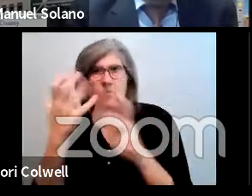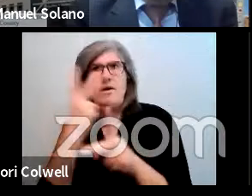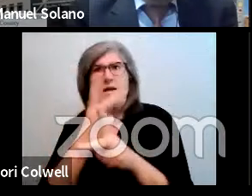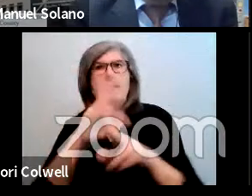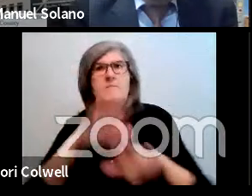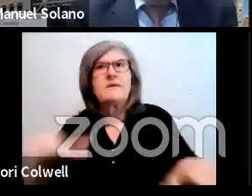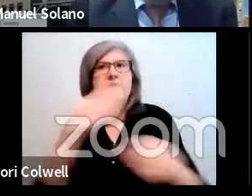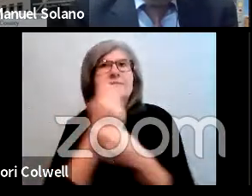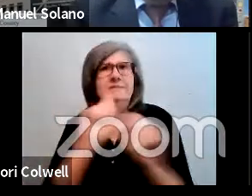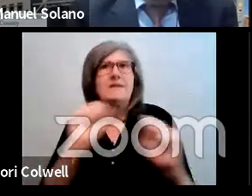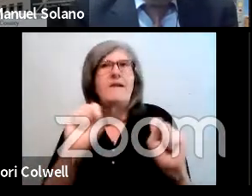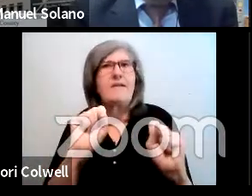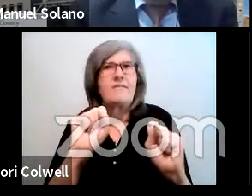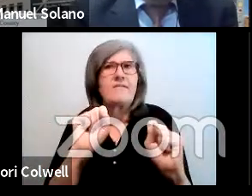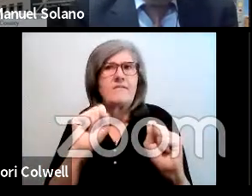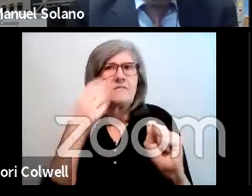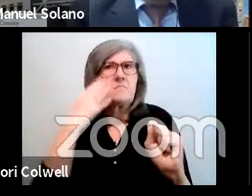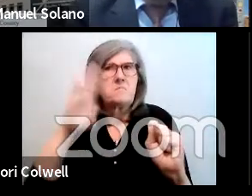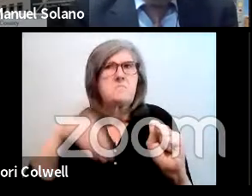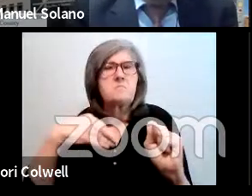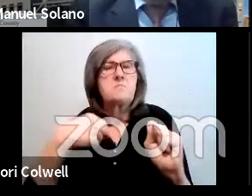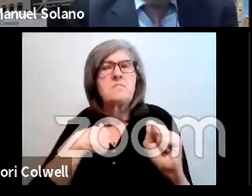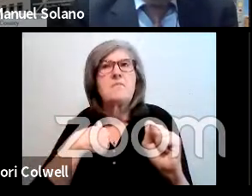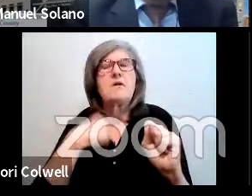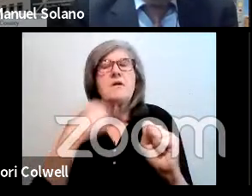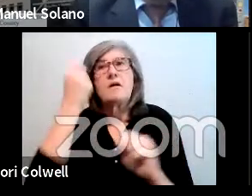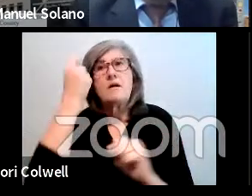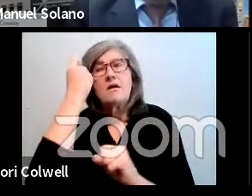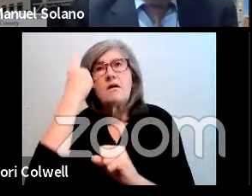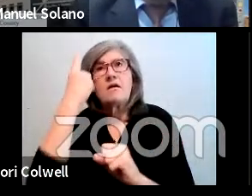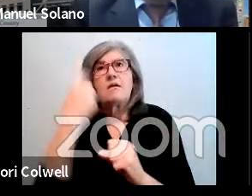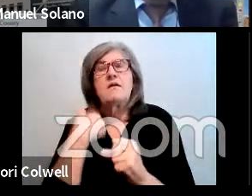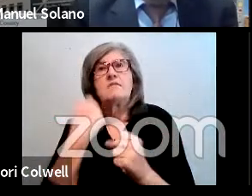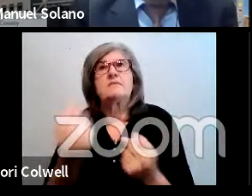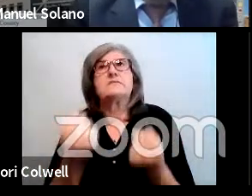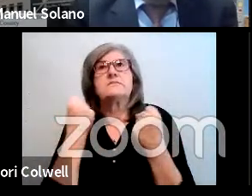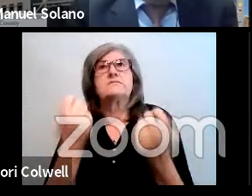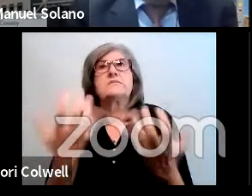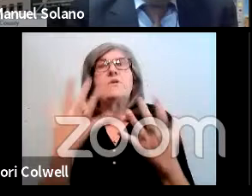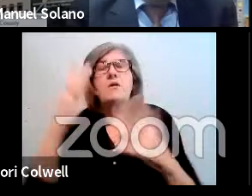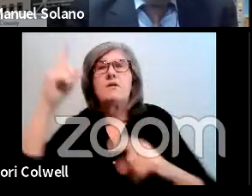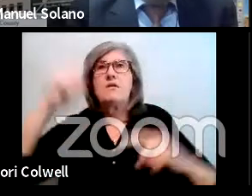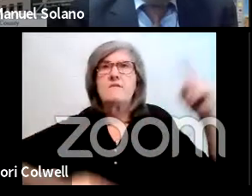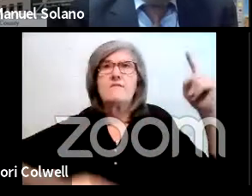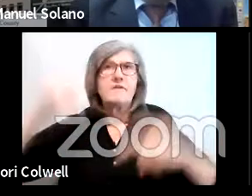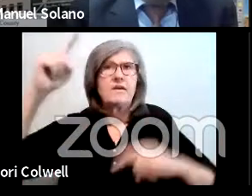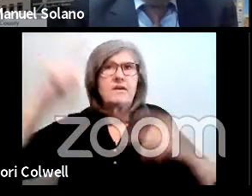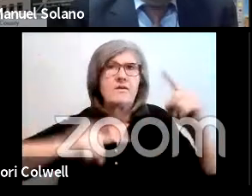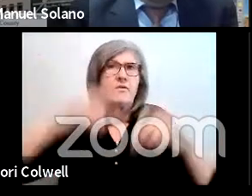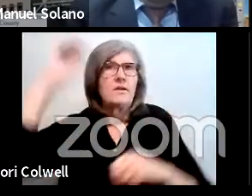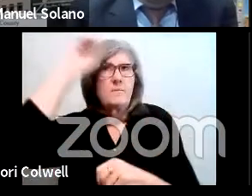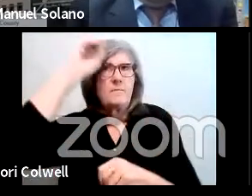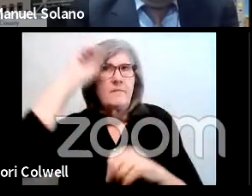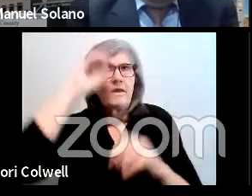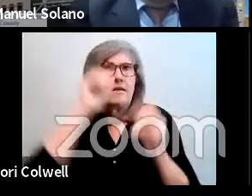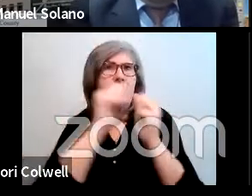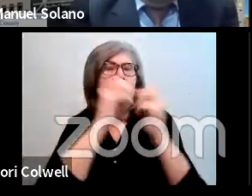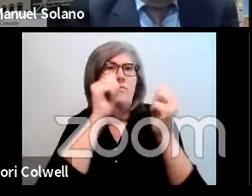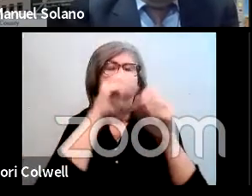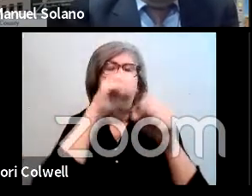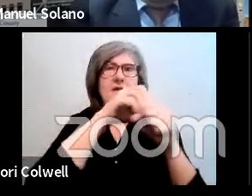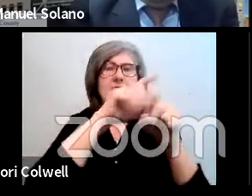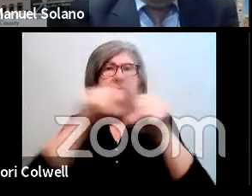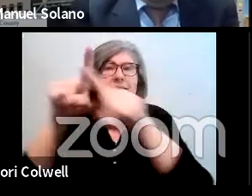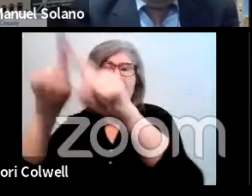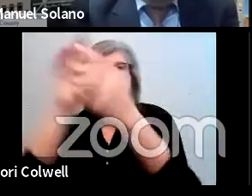safe. Yeah. Having said that, we have so many varying opinions on the different school boards, and we